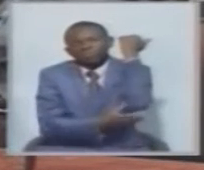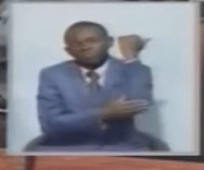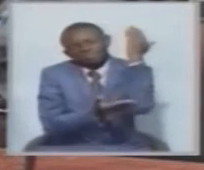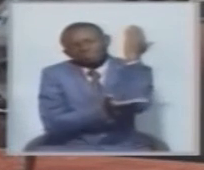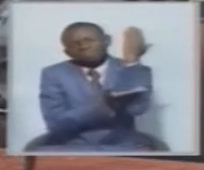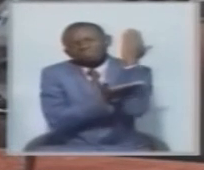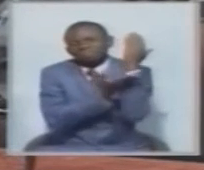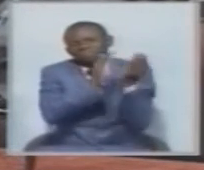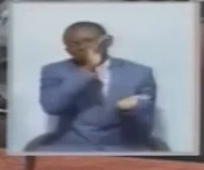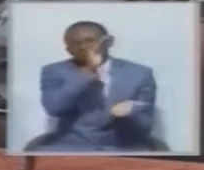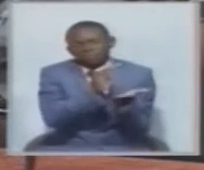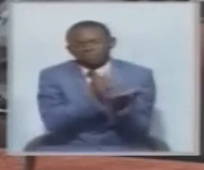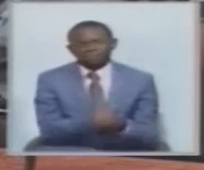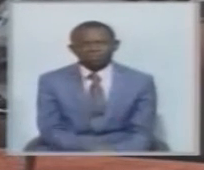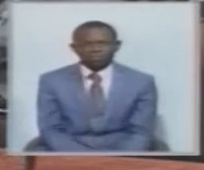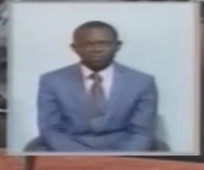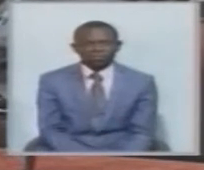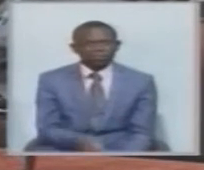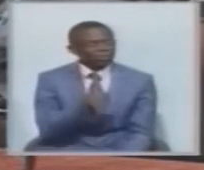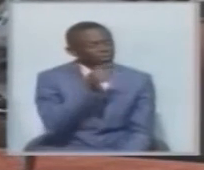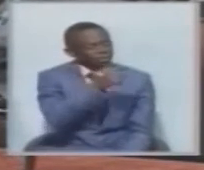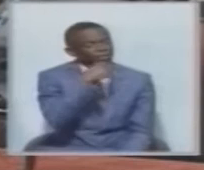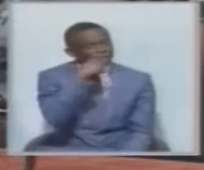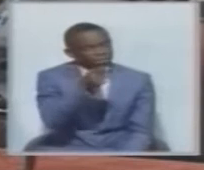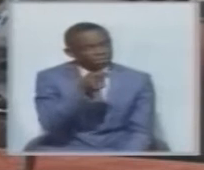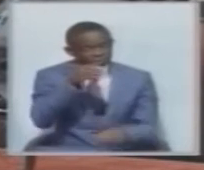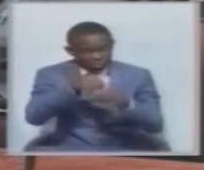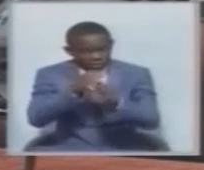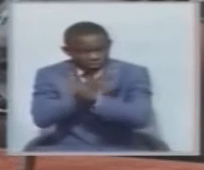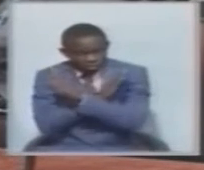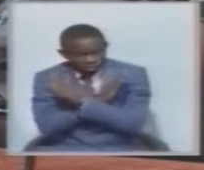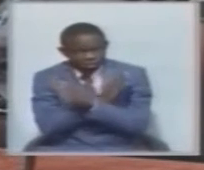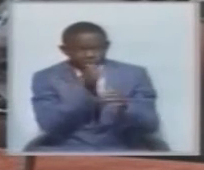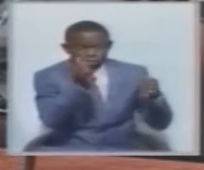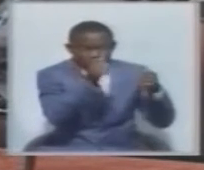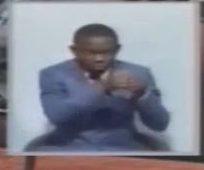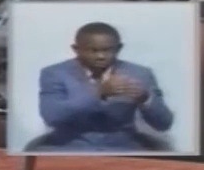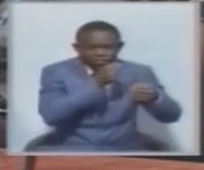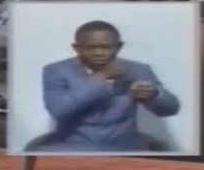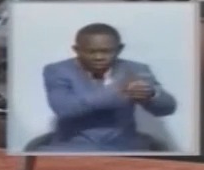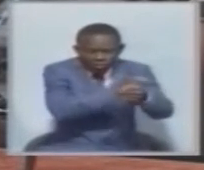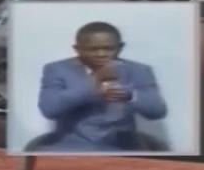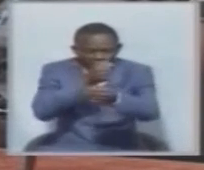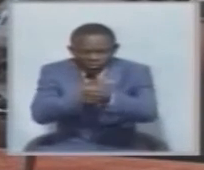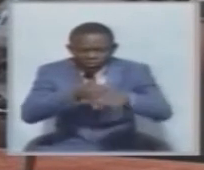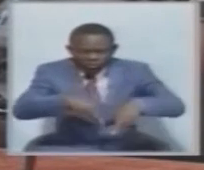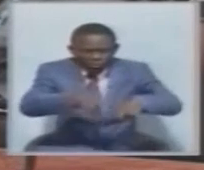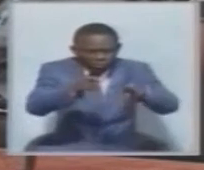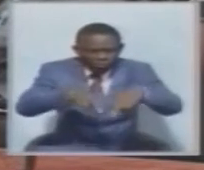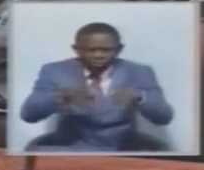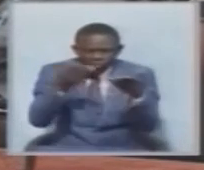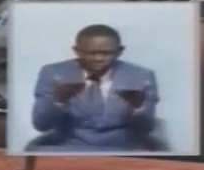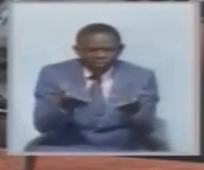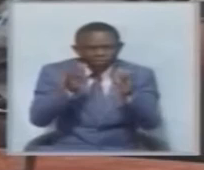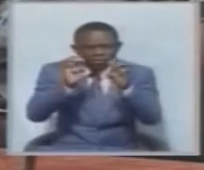invested in Zambia. We're talking about education, we're talking about health, transport, other multi-sector areas,